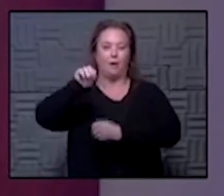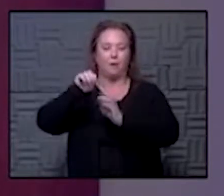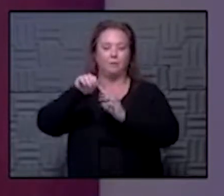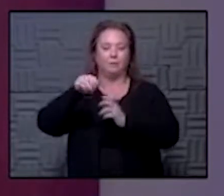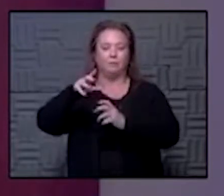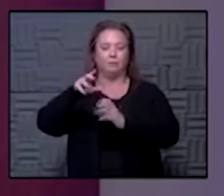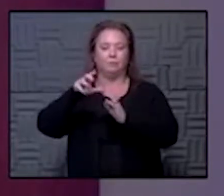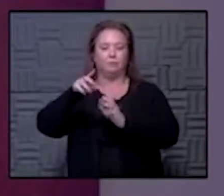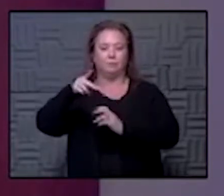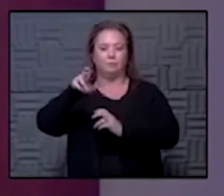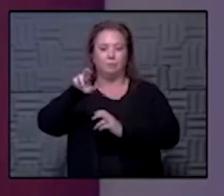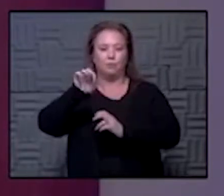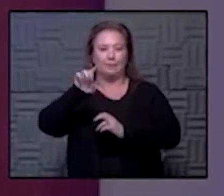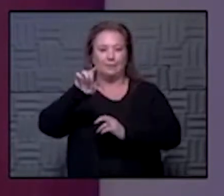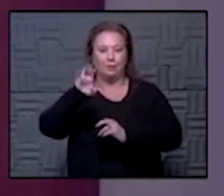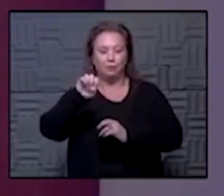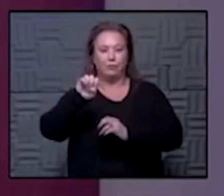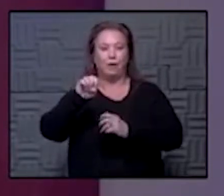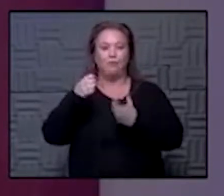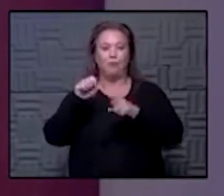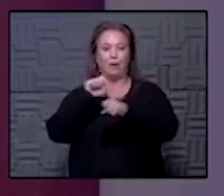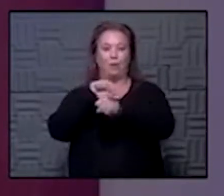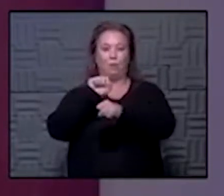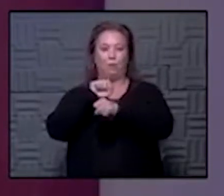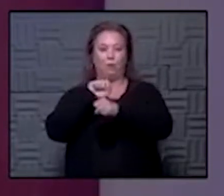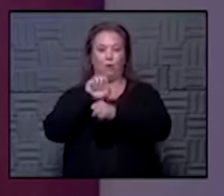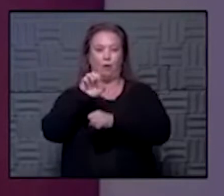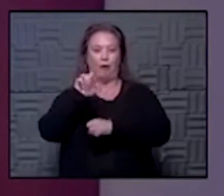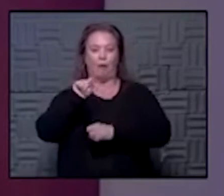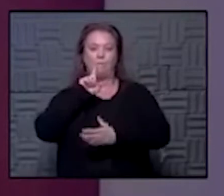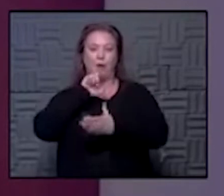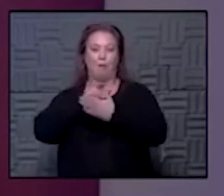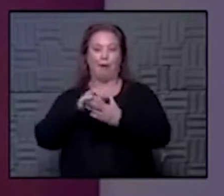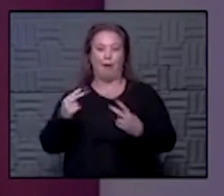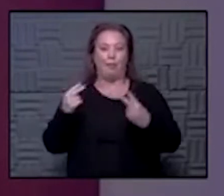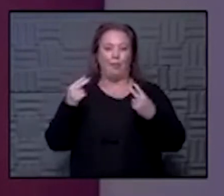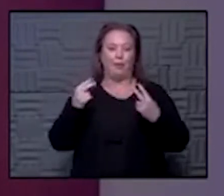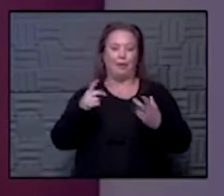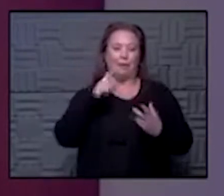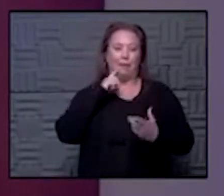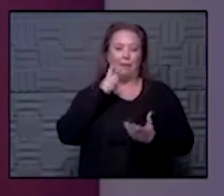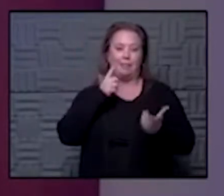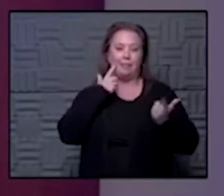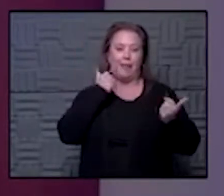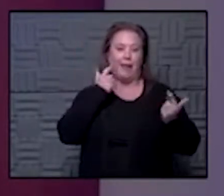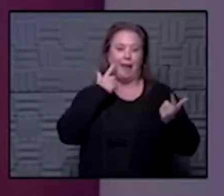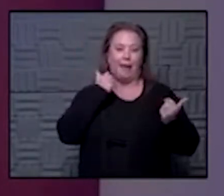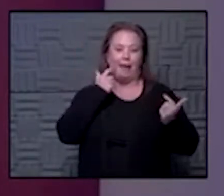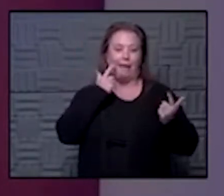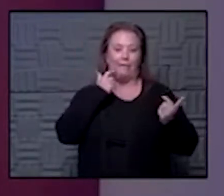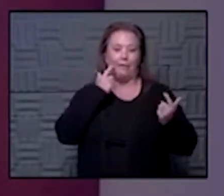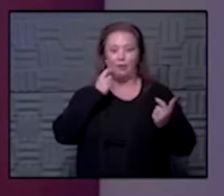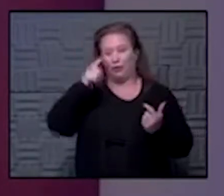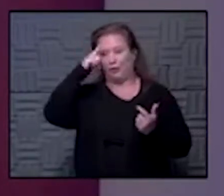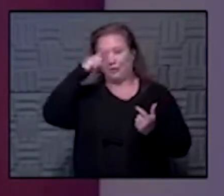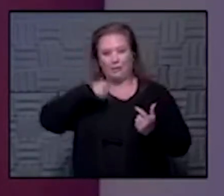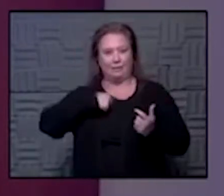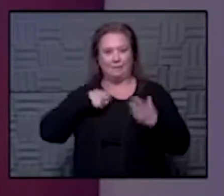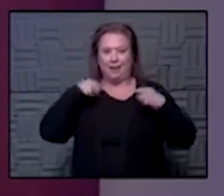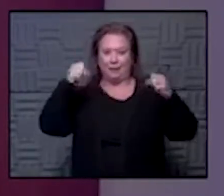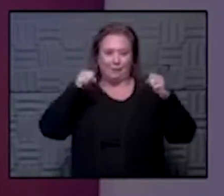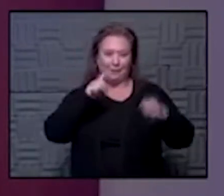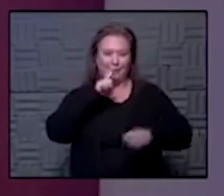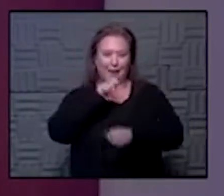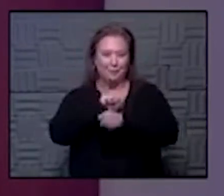I try to exercise a little bit. And my wife is probably watching right now, and she's probably laughing that she doesn't think what I do is exercise anyway.